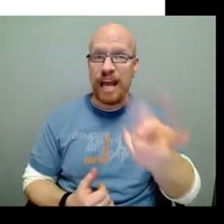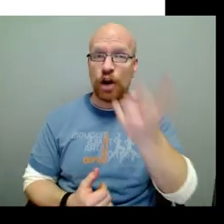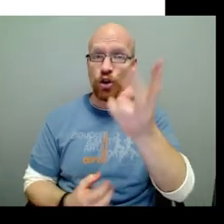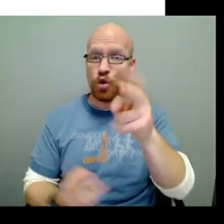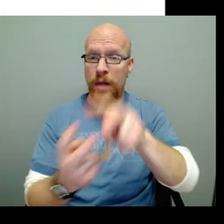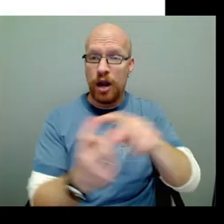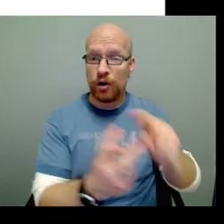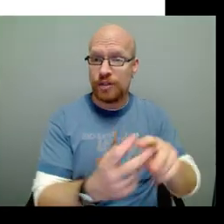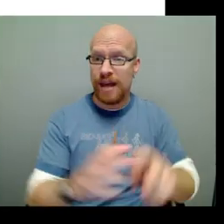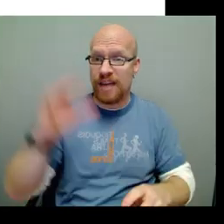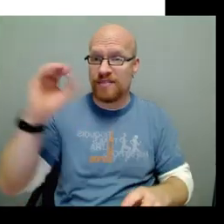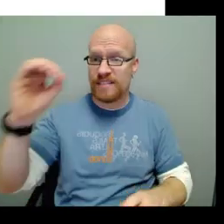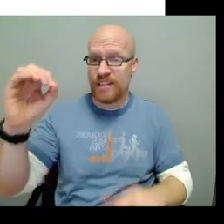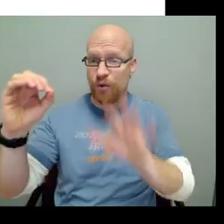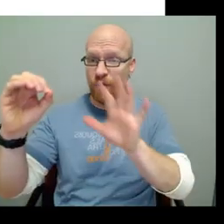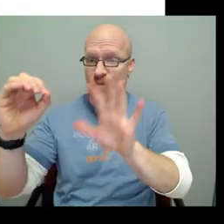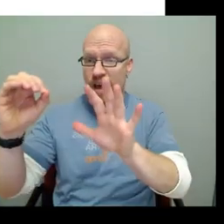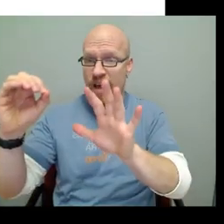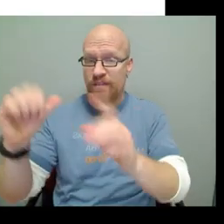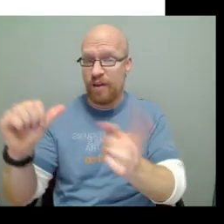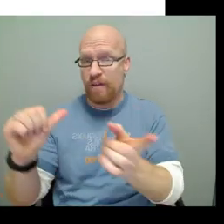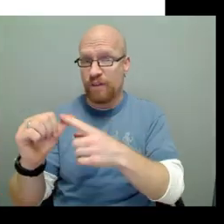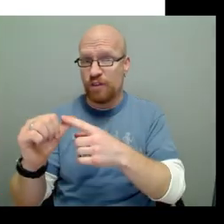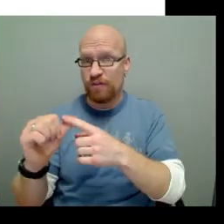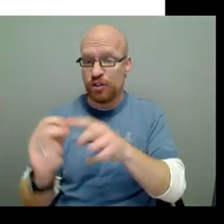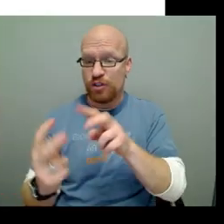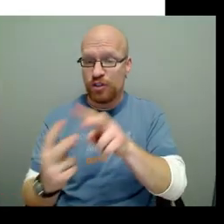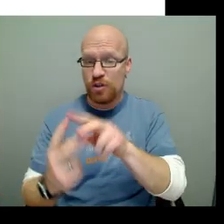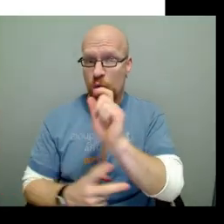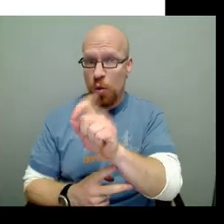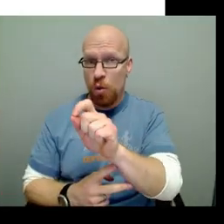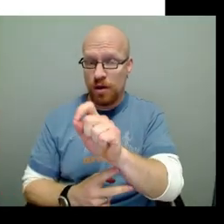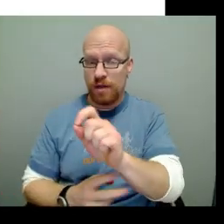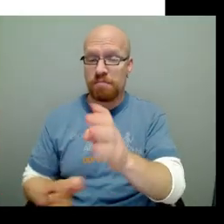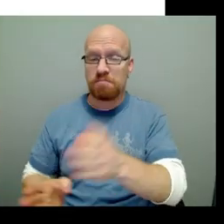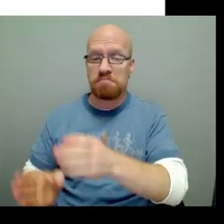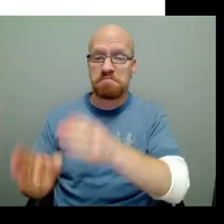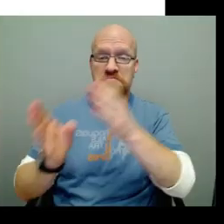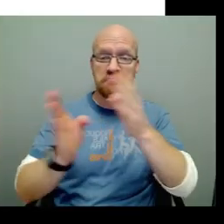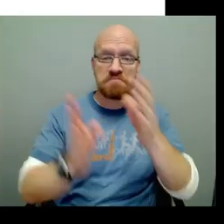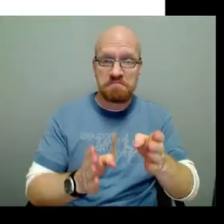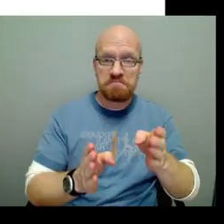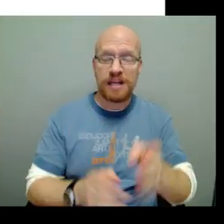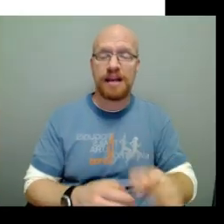now I can see our 2 pairs. I have 0, 5 for the first coordinate.